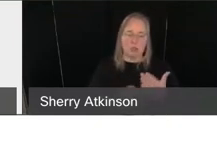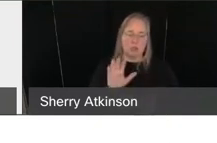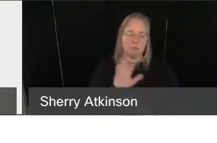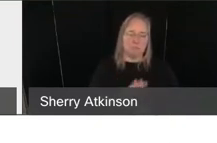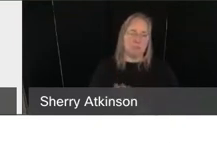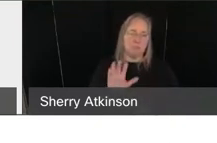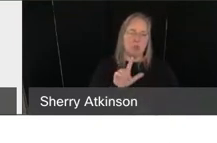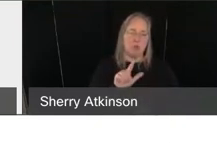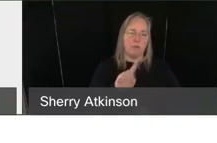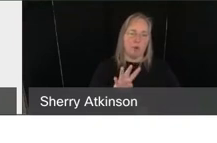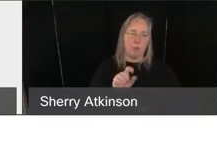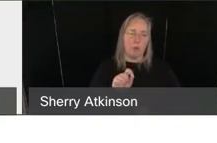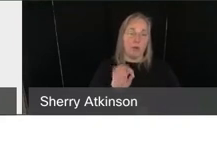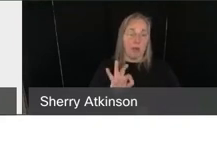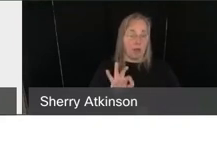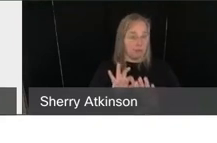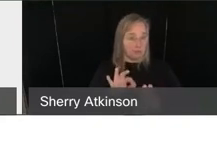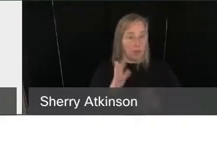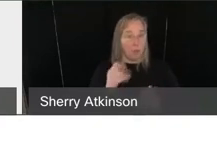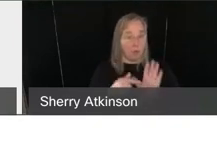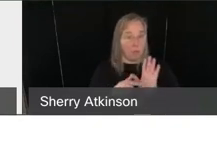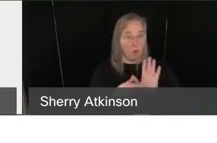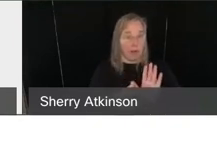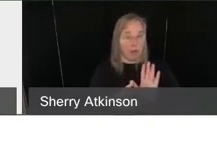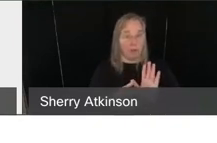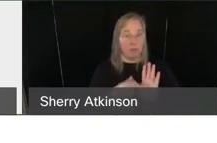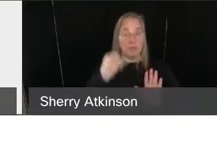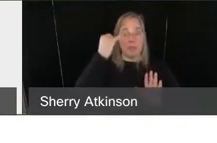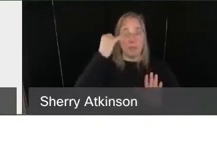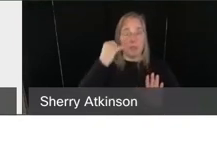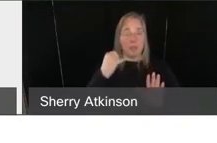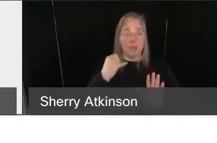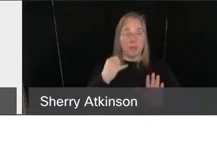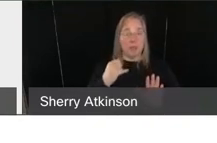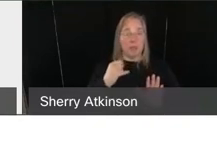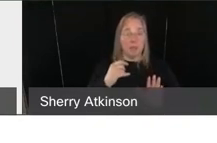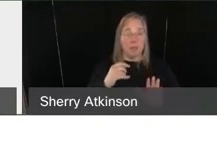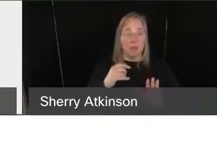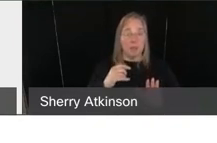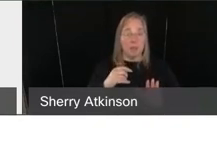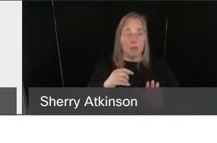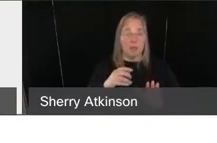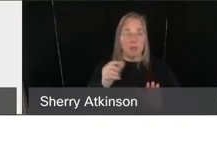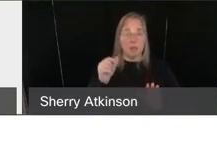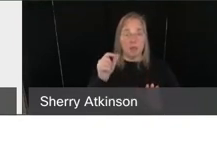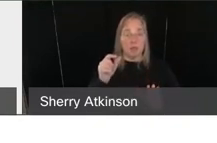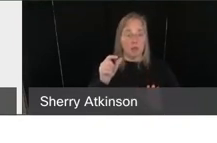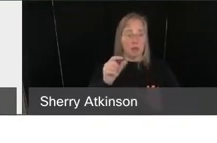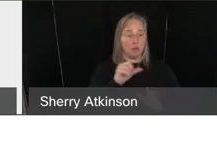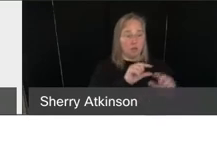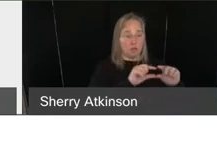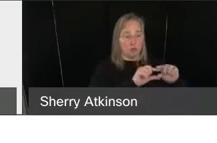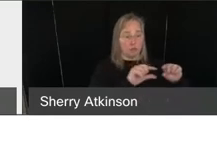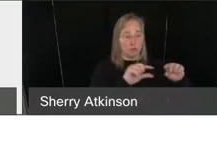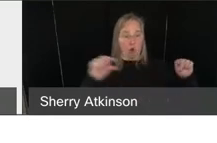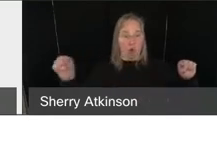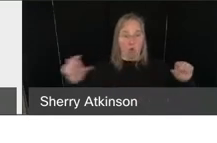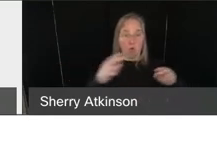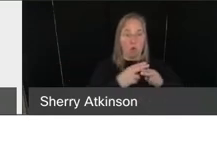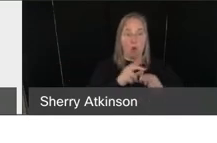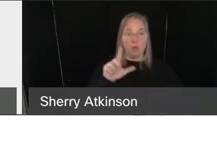I want to point out, I want to point out the row titled land. The county